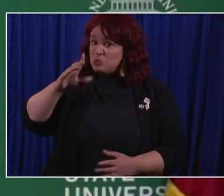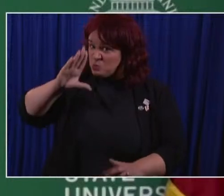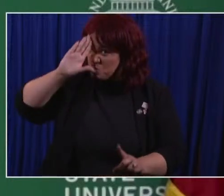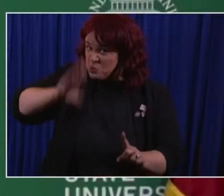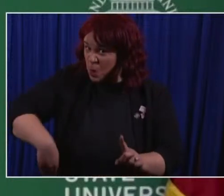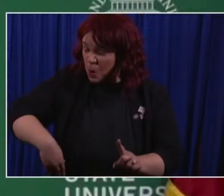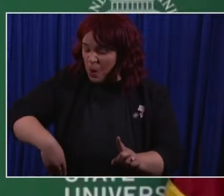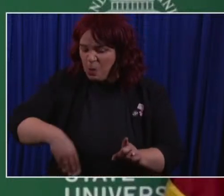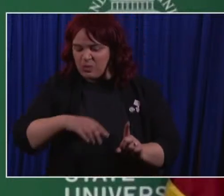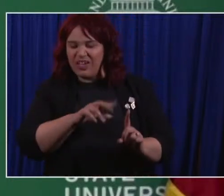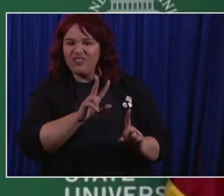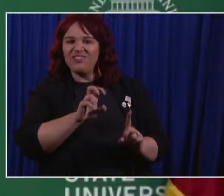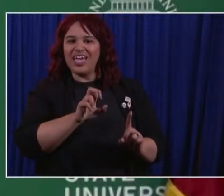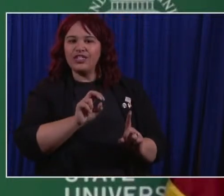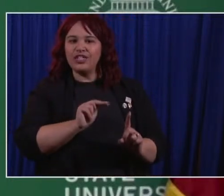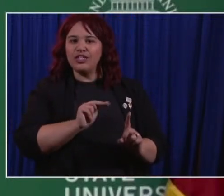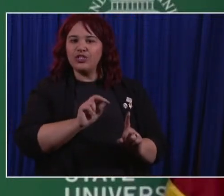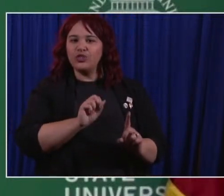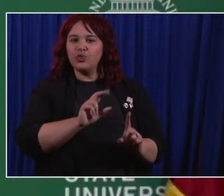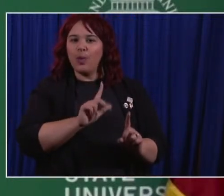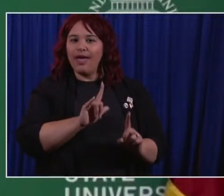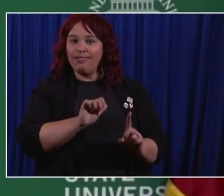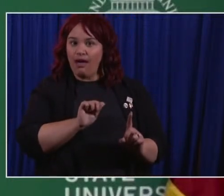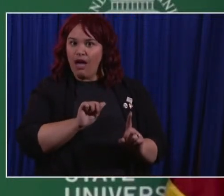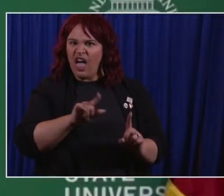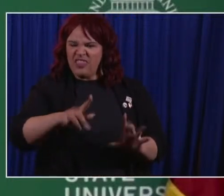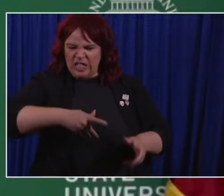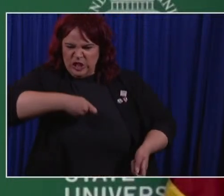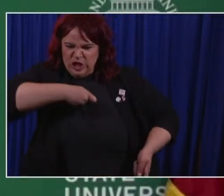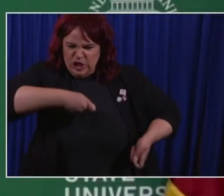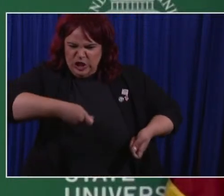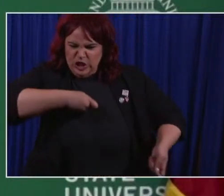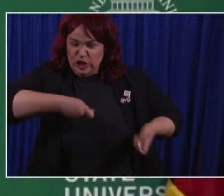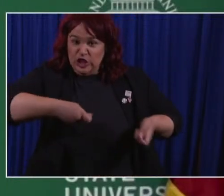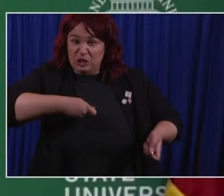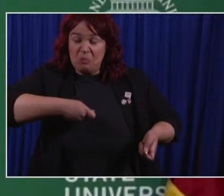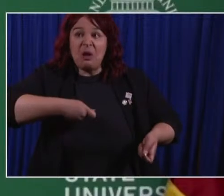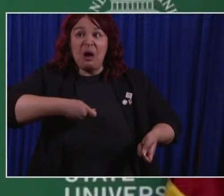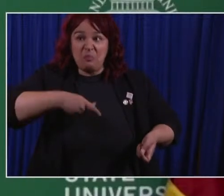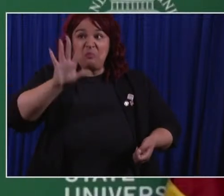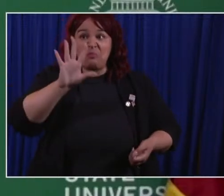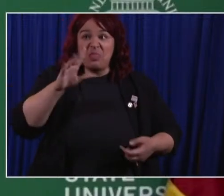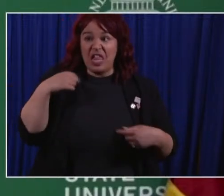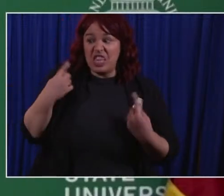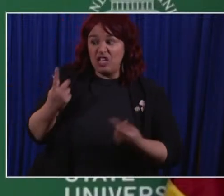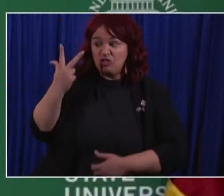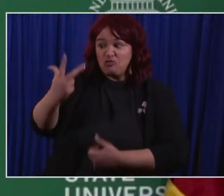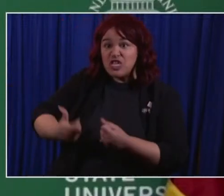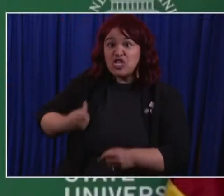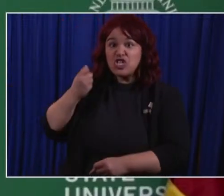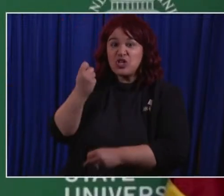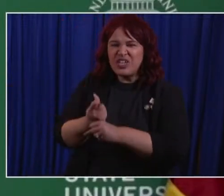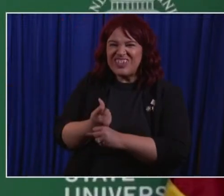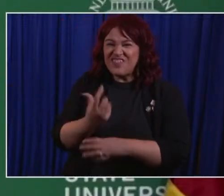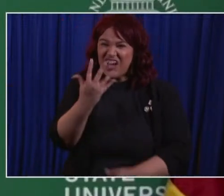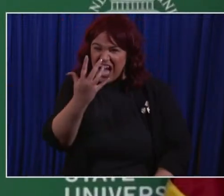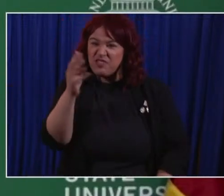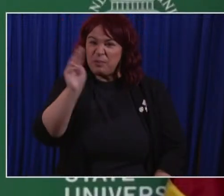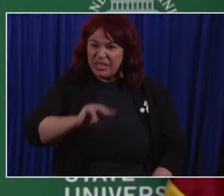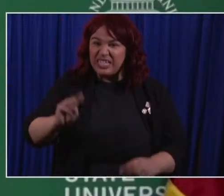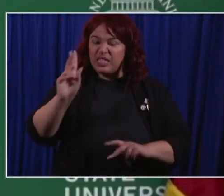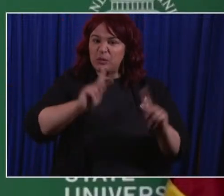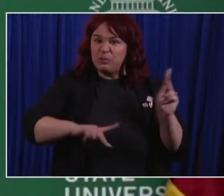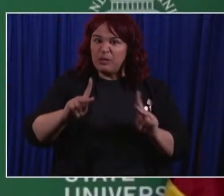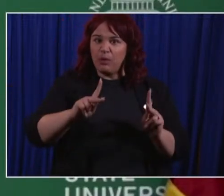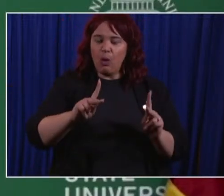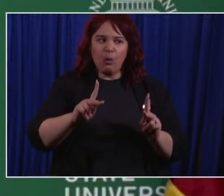dictatorship down there, and displacing almost 5 million Venezuelans in the last 3 years. I don't believe that